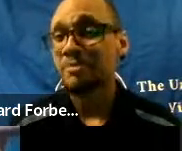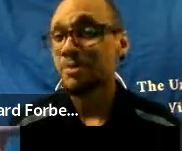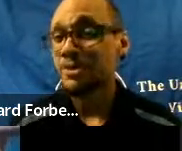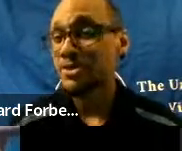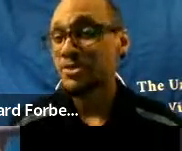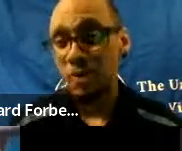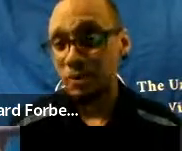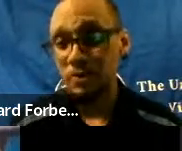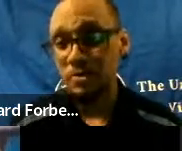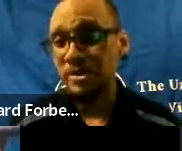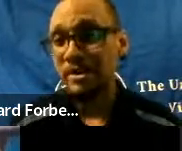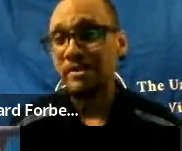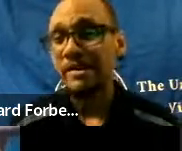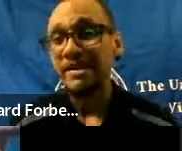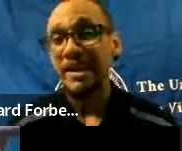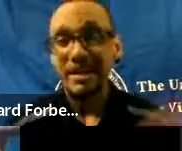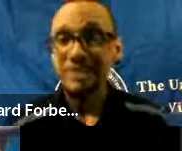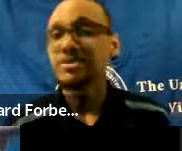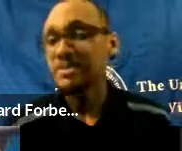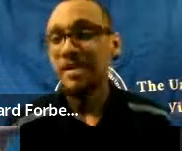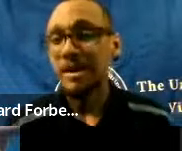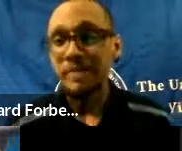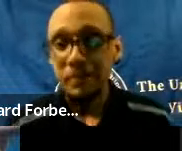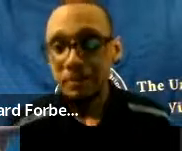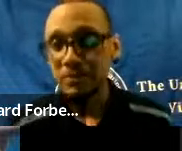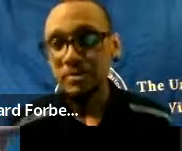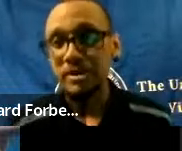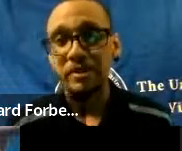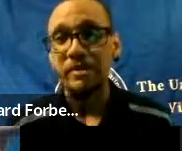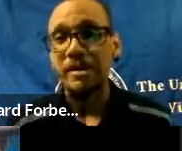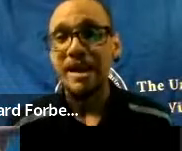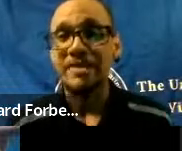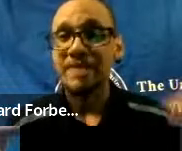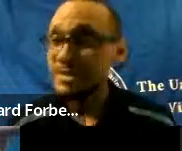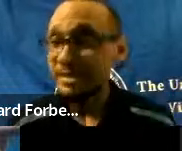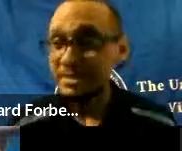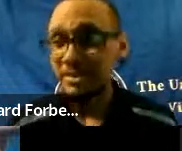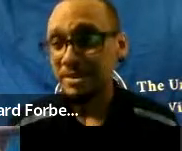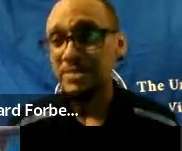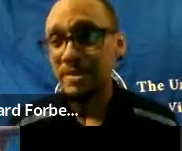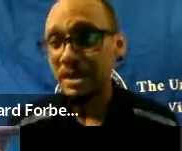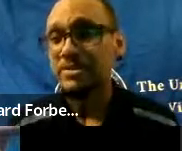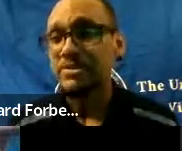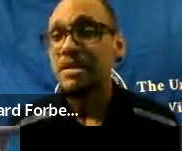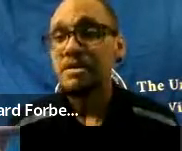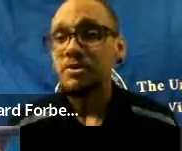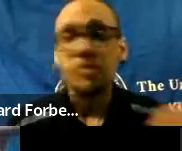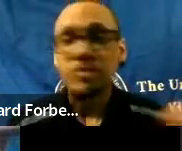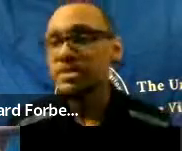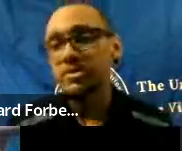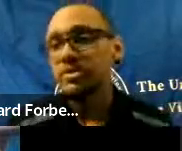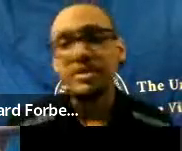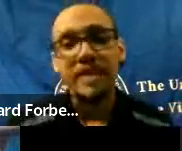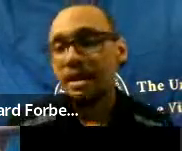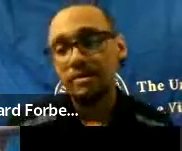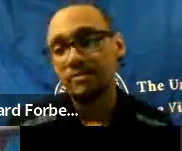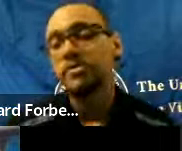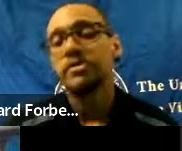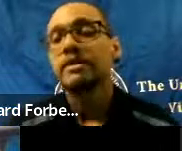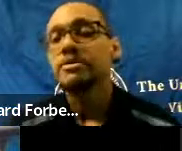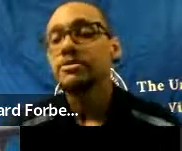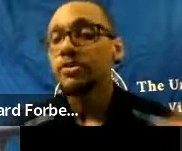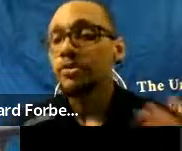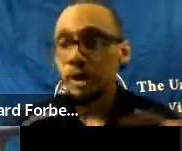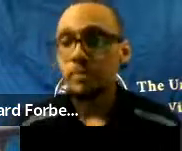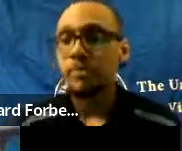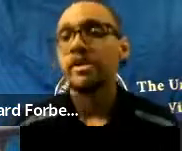cost to try and purchase your own scuba gear. I just bought my own scuba gear, and that was at least $1,000. So most of these students cannot